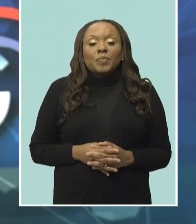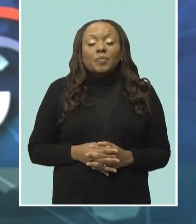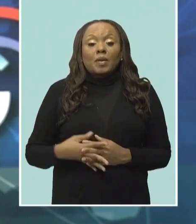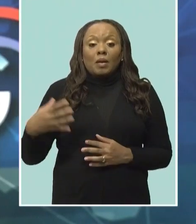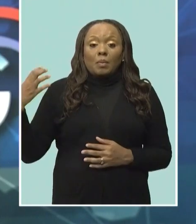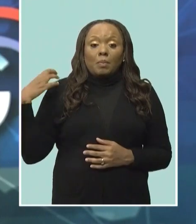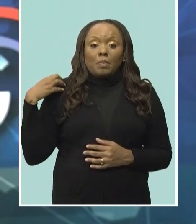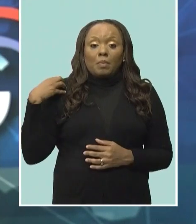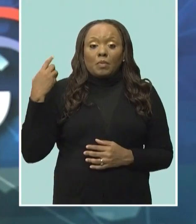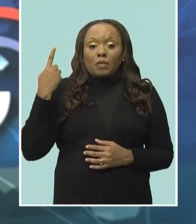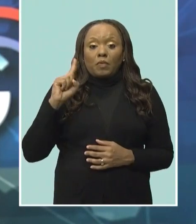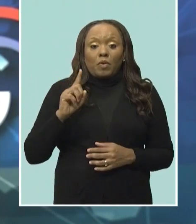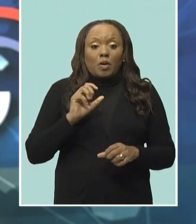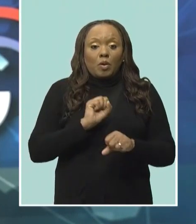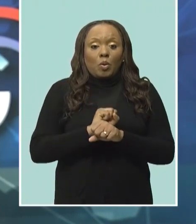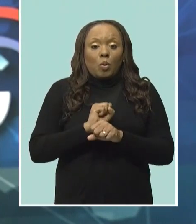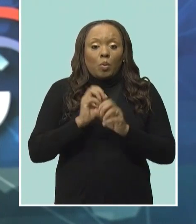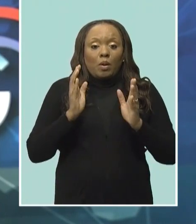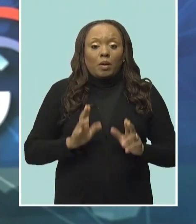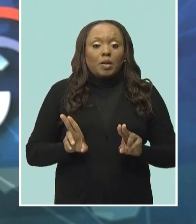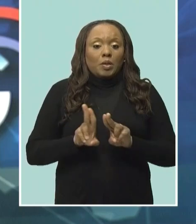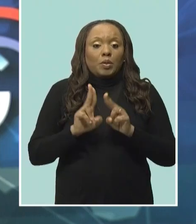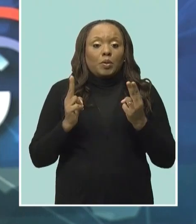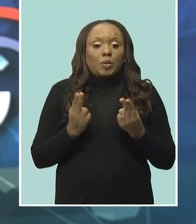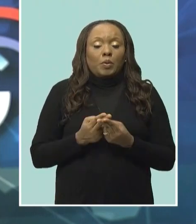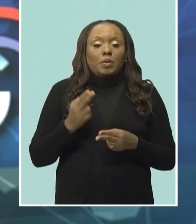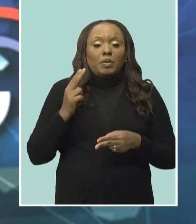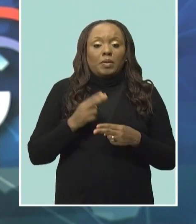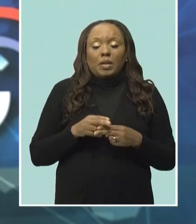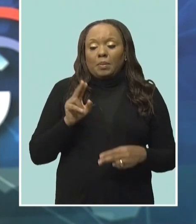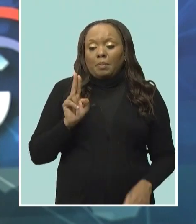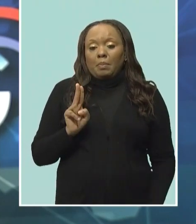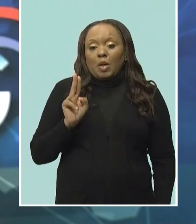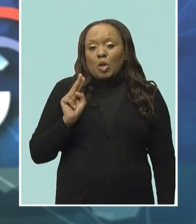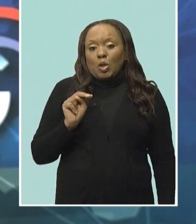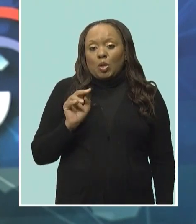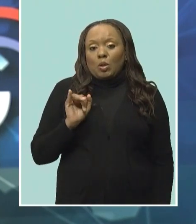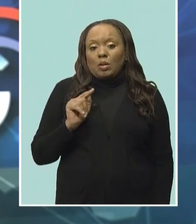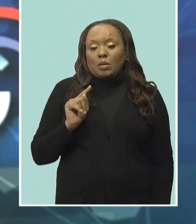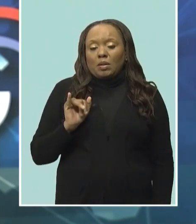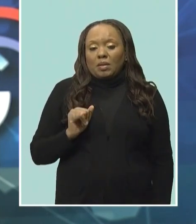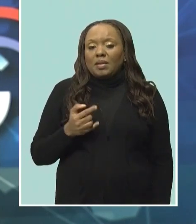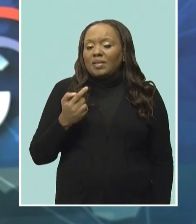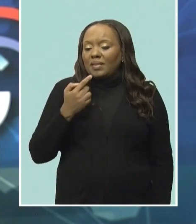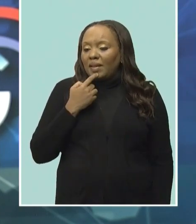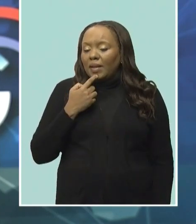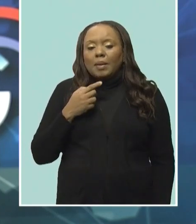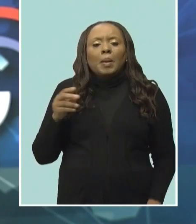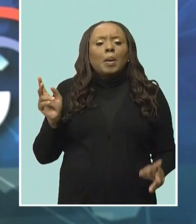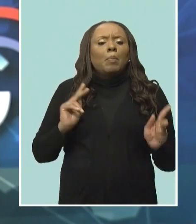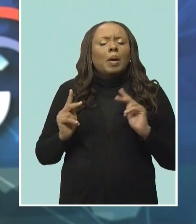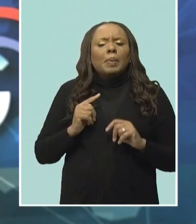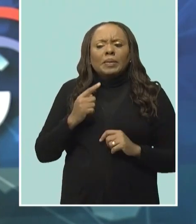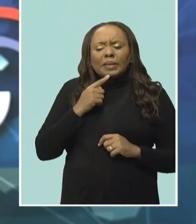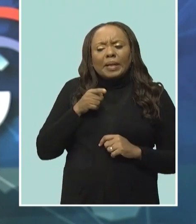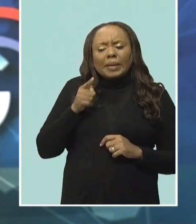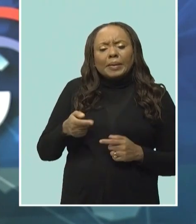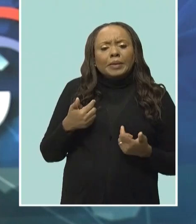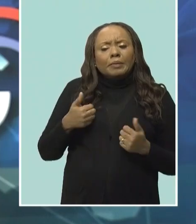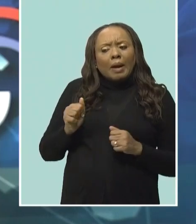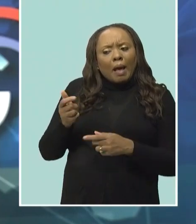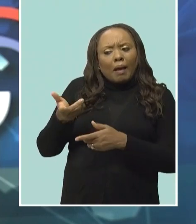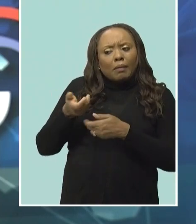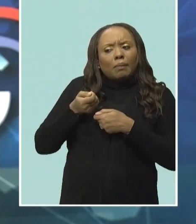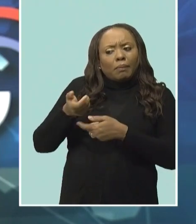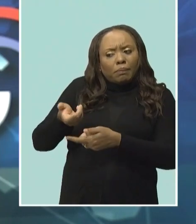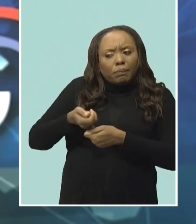Head of the Unity Workers Union, Caswell Franklin, is this evening dismissing suggestions his union is secretly attempting to recruit